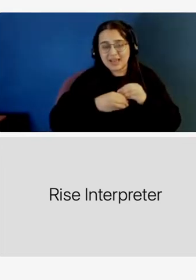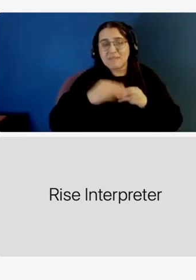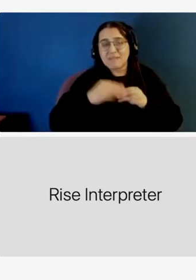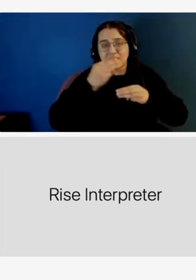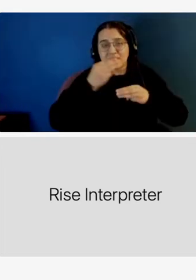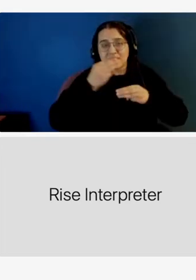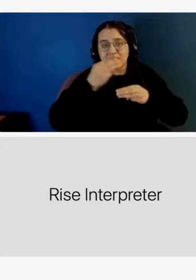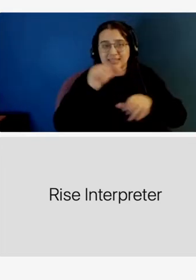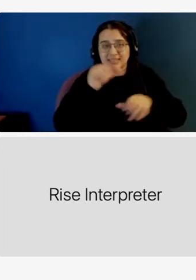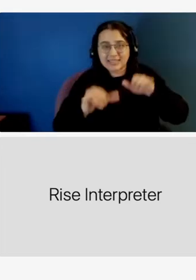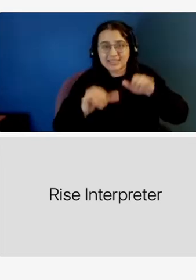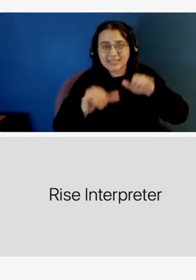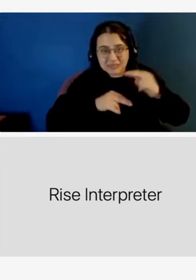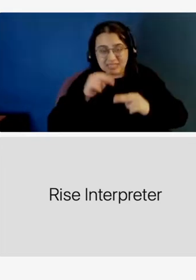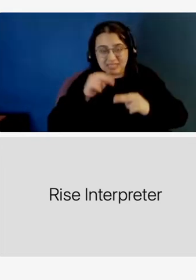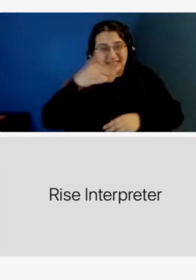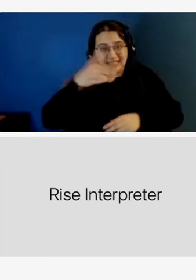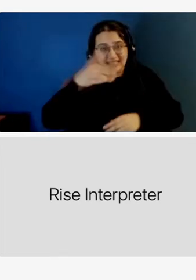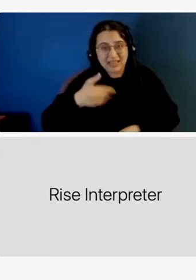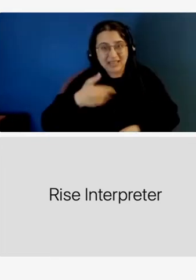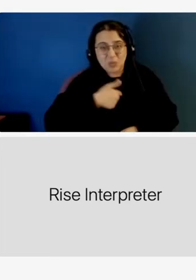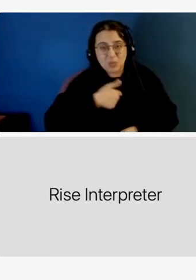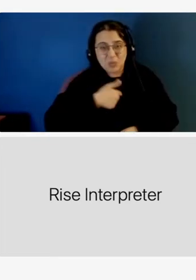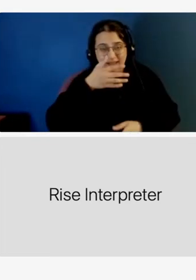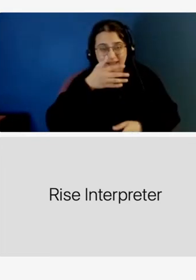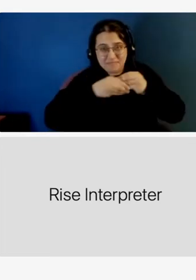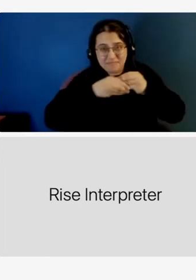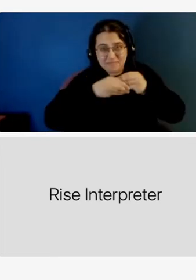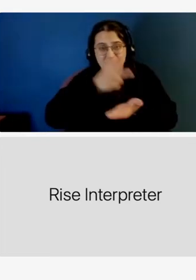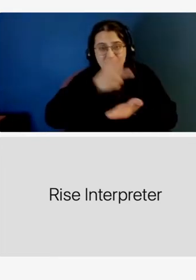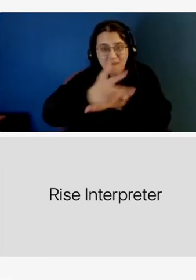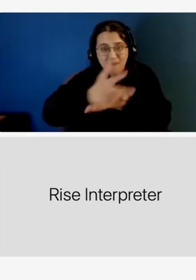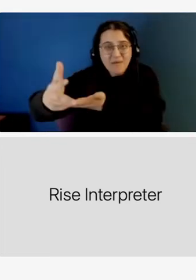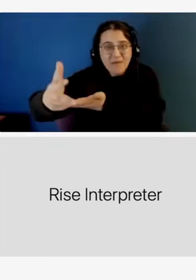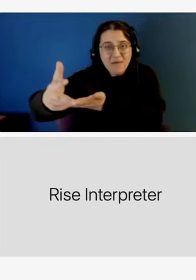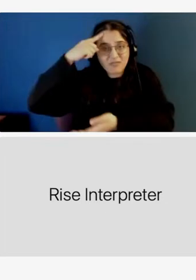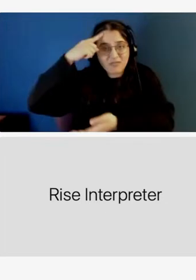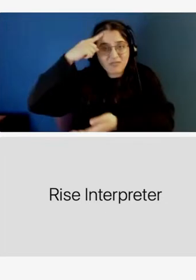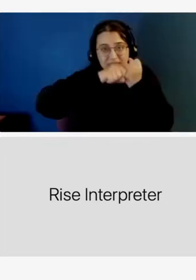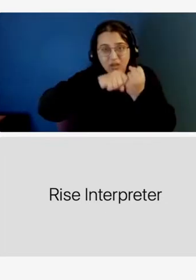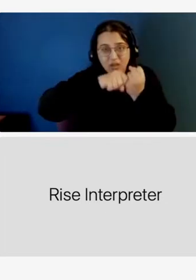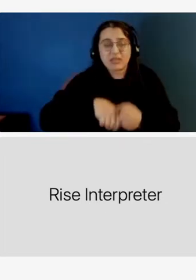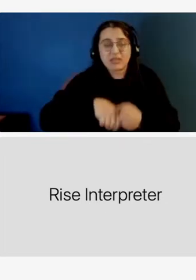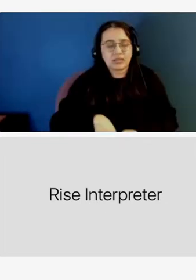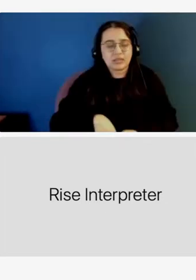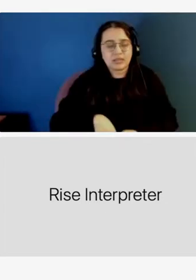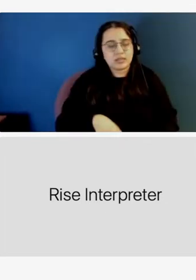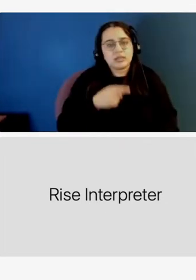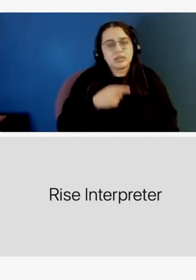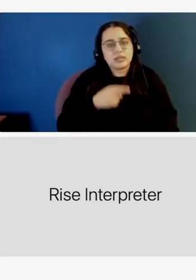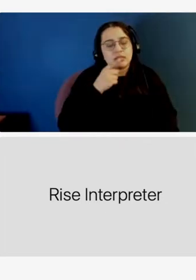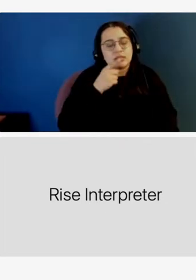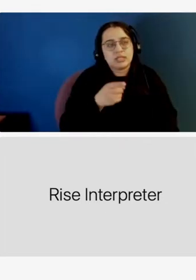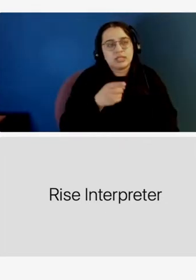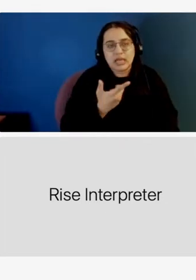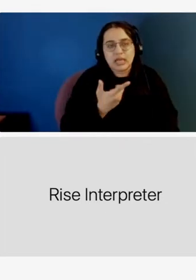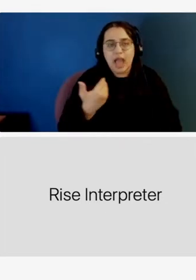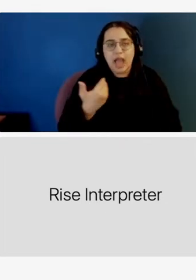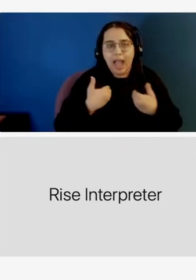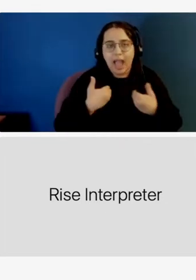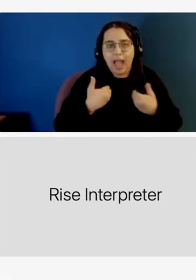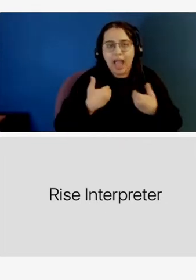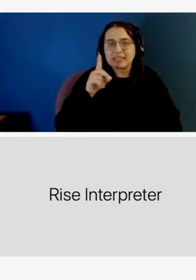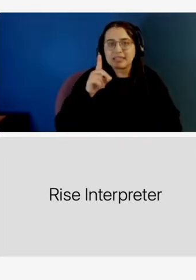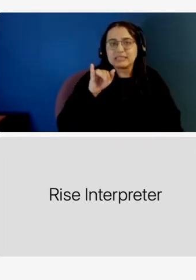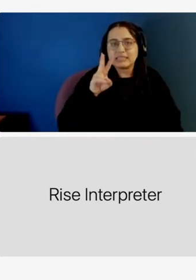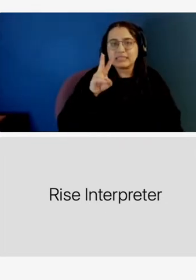side parking for baseball, that has a divot from where a baseball hit